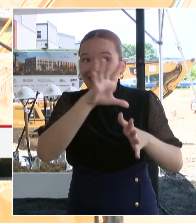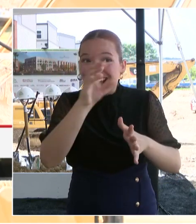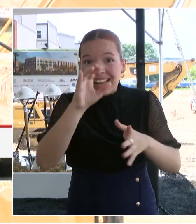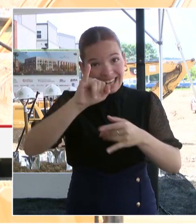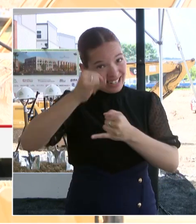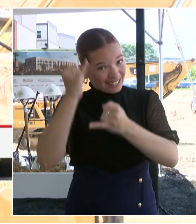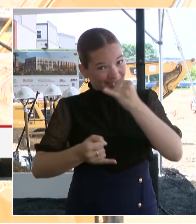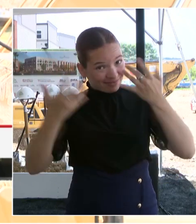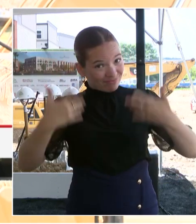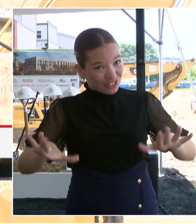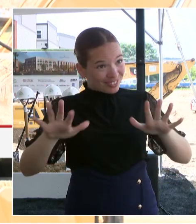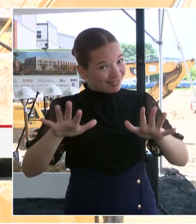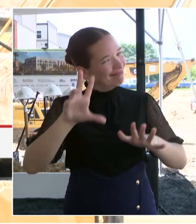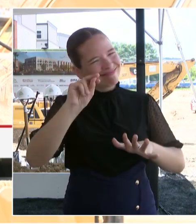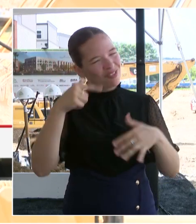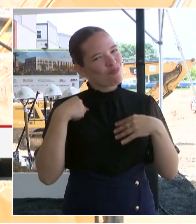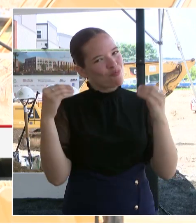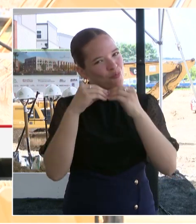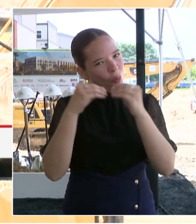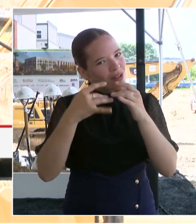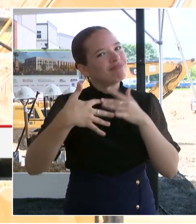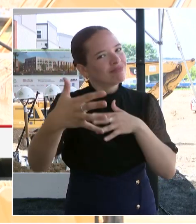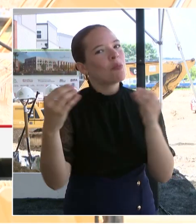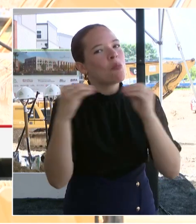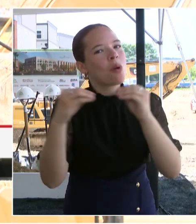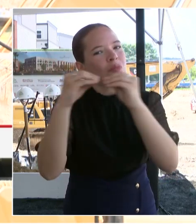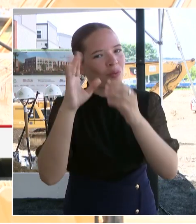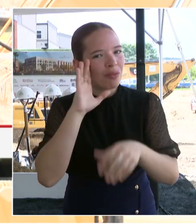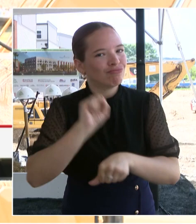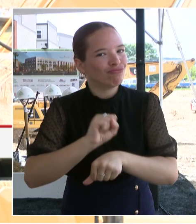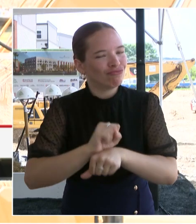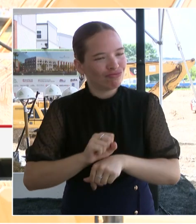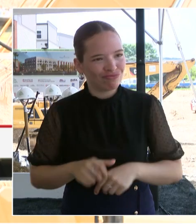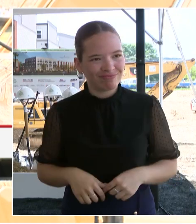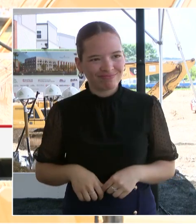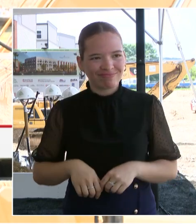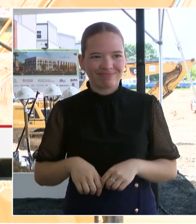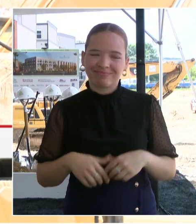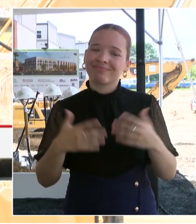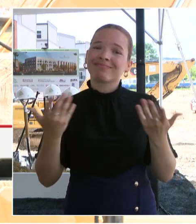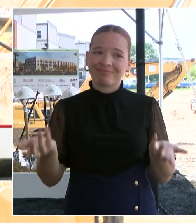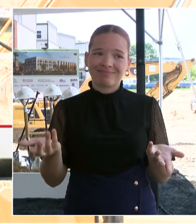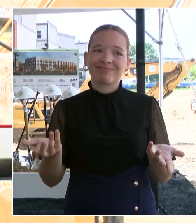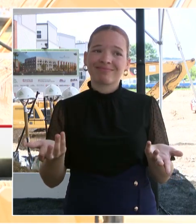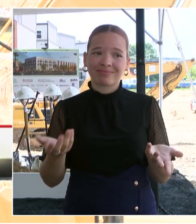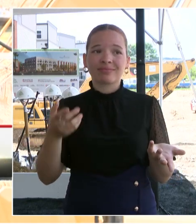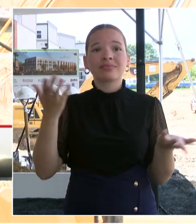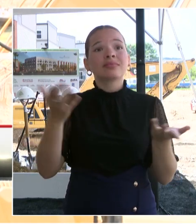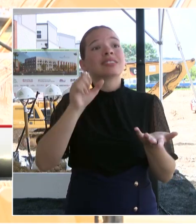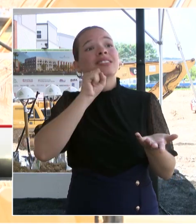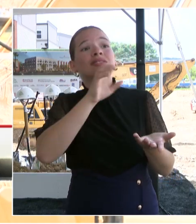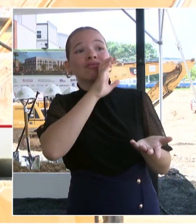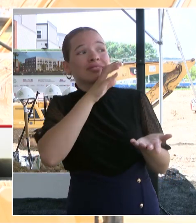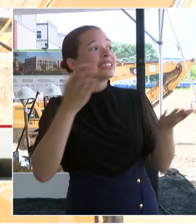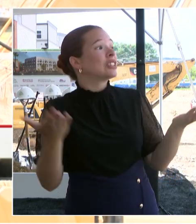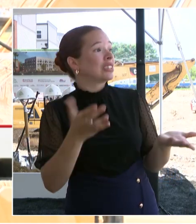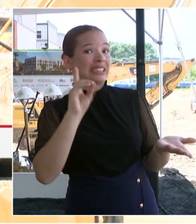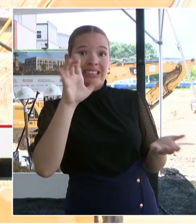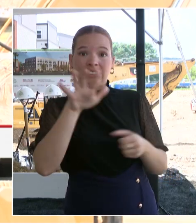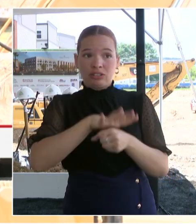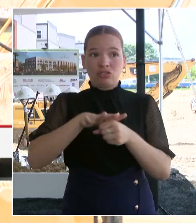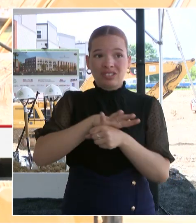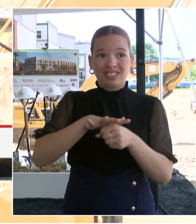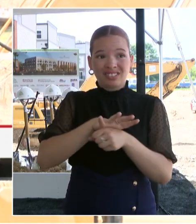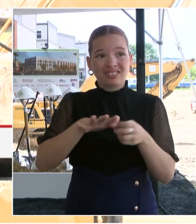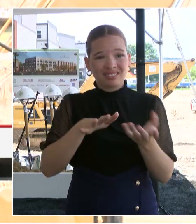We know the residents in the district, especially seniors at lower incomes, deserve housing that can provide stability and dignity.